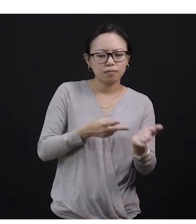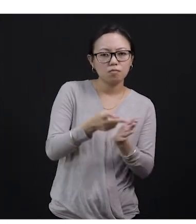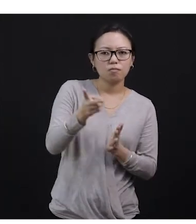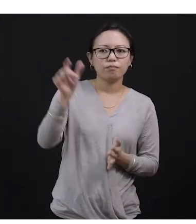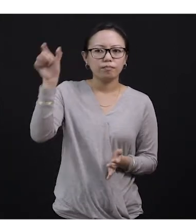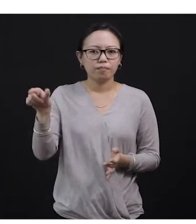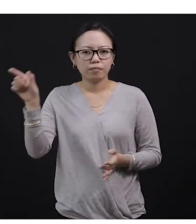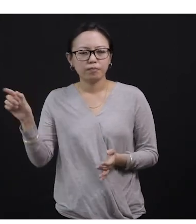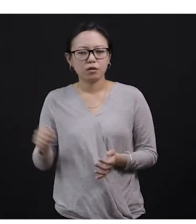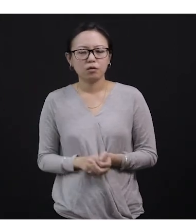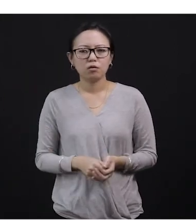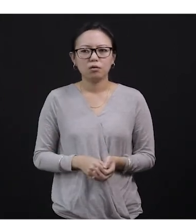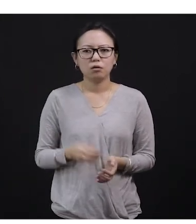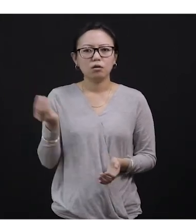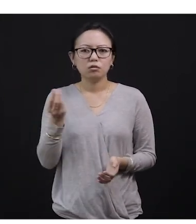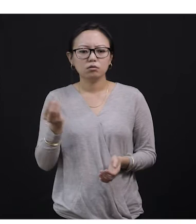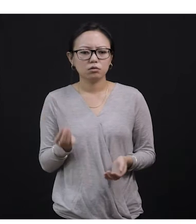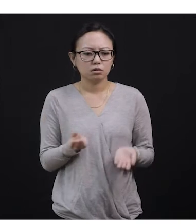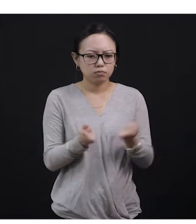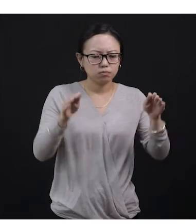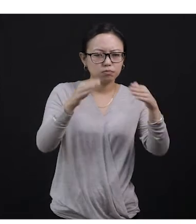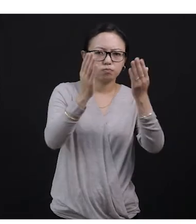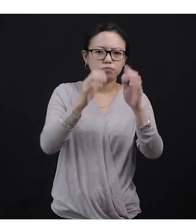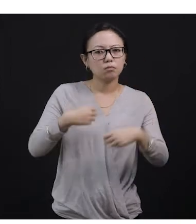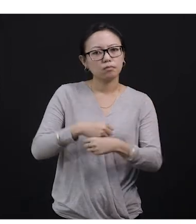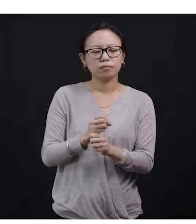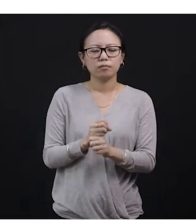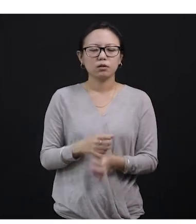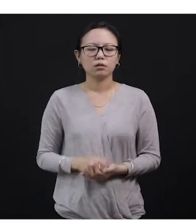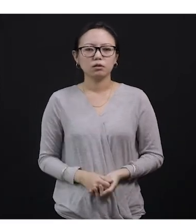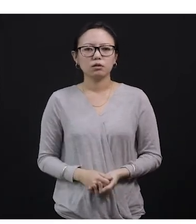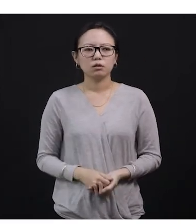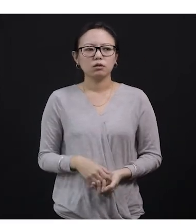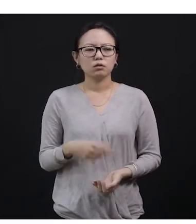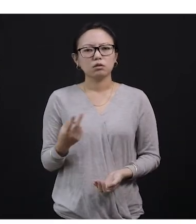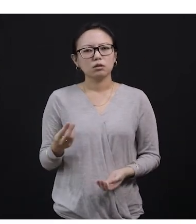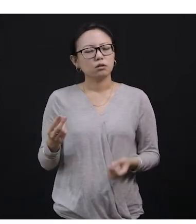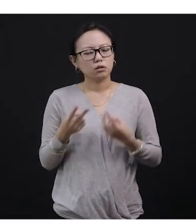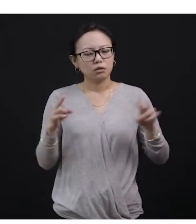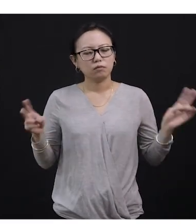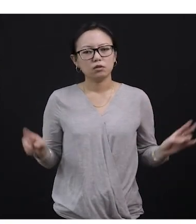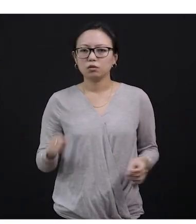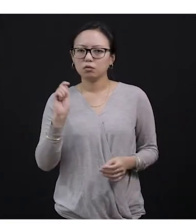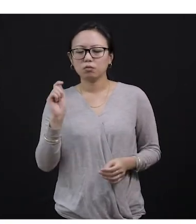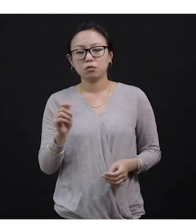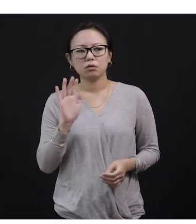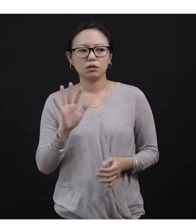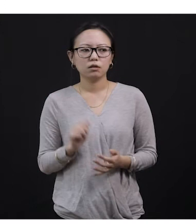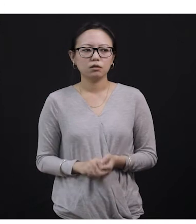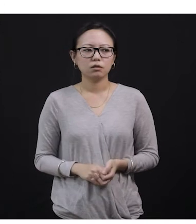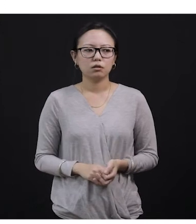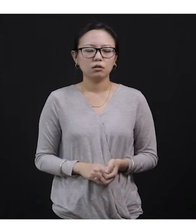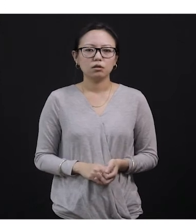and those people who look after the gardens, right? So these people, they used to give